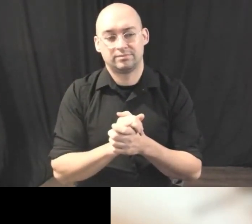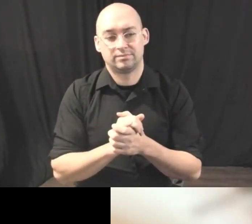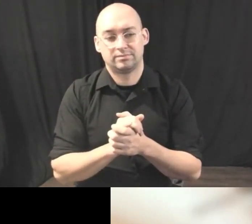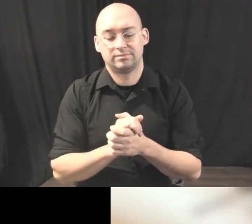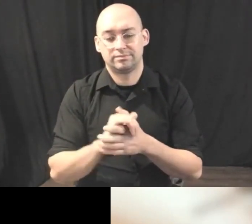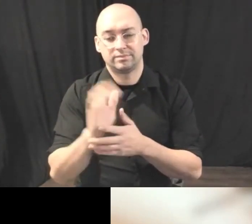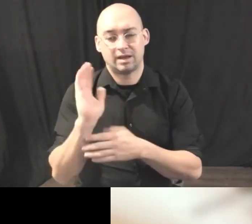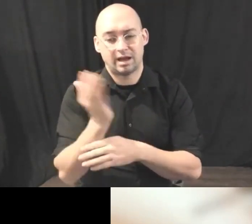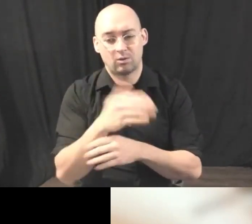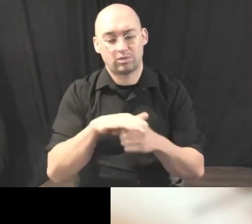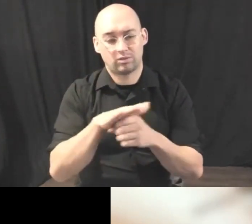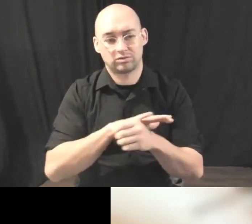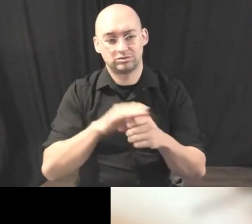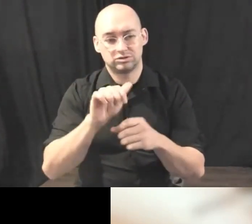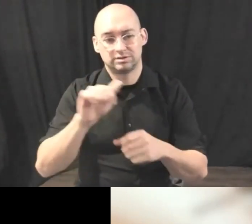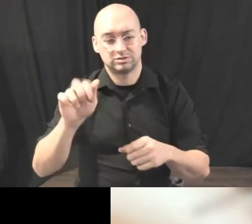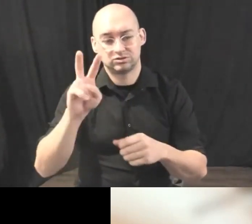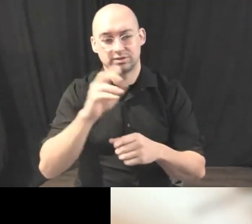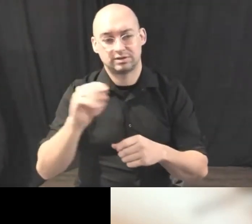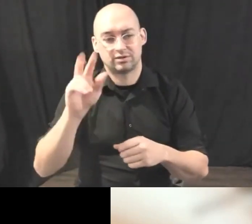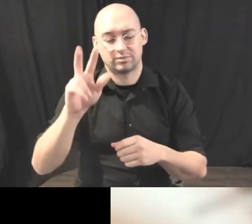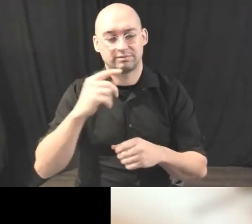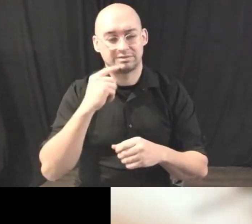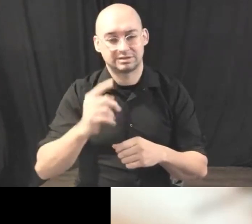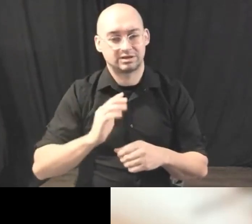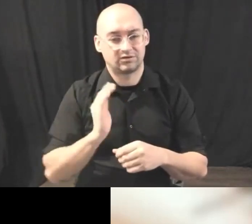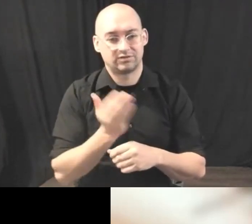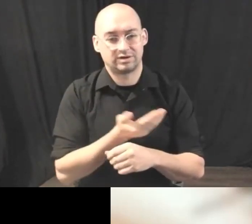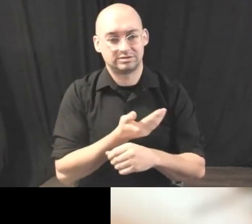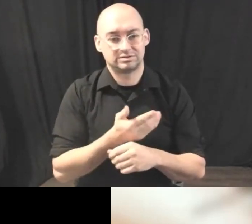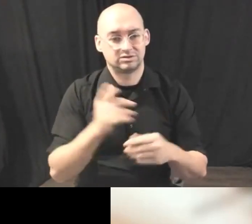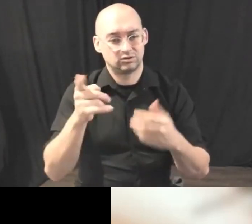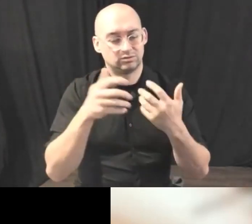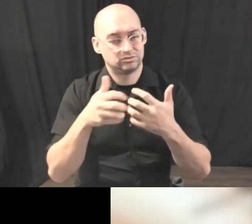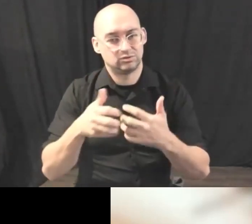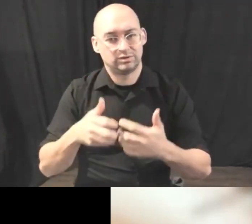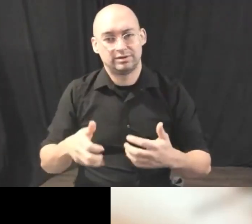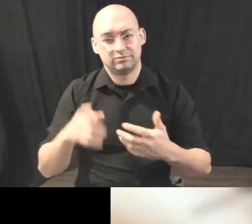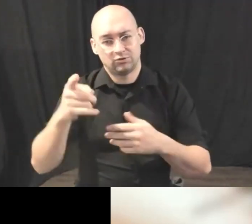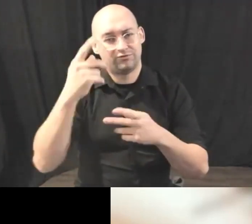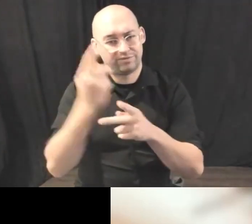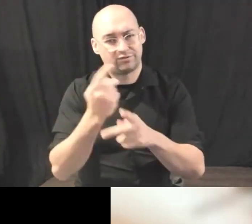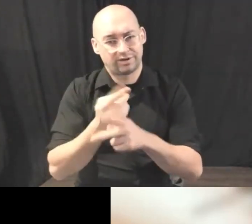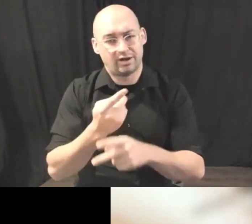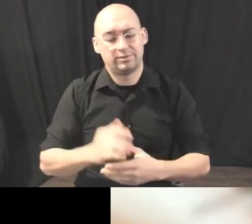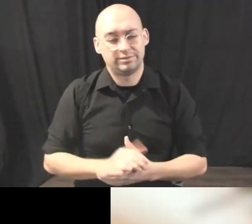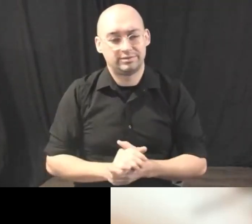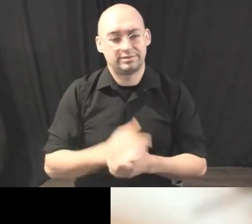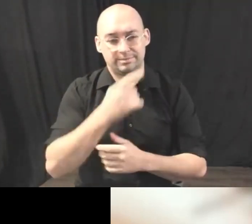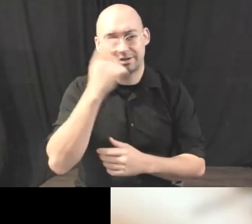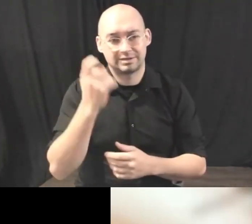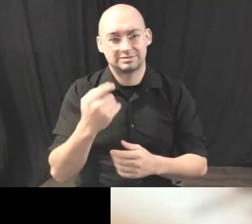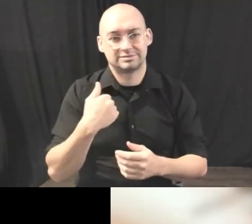have basically said to us as the SIL, you guys sort it all out and then we'll follow, because it is such an